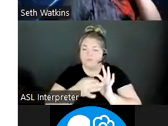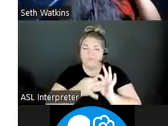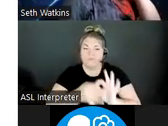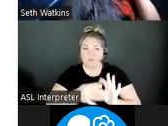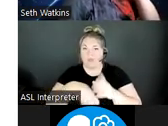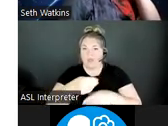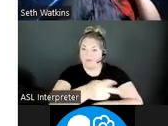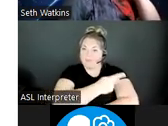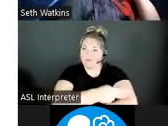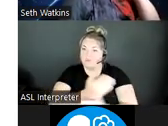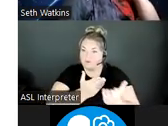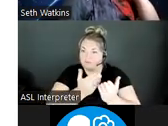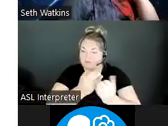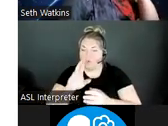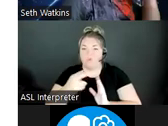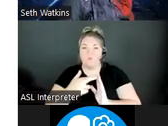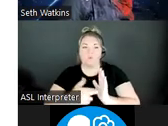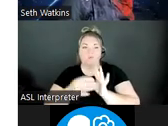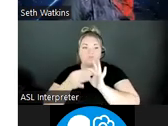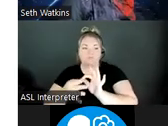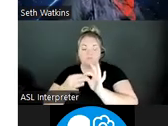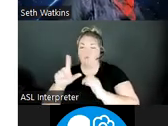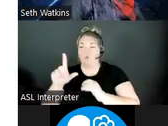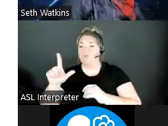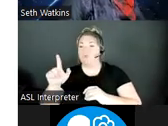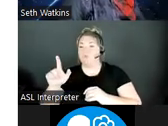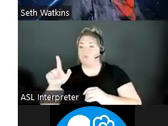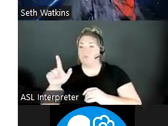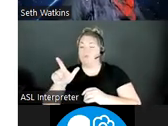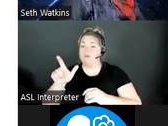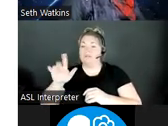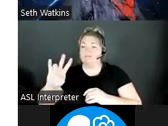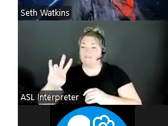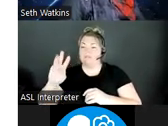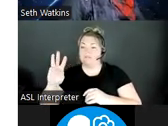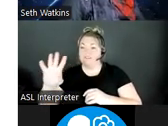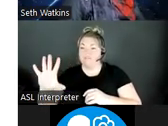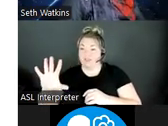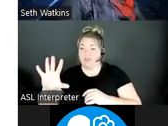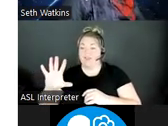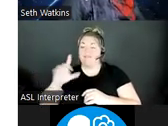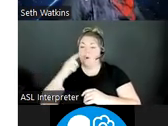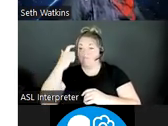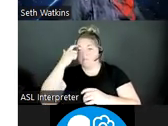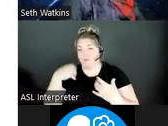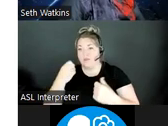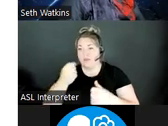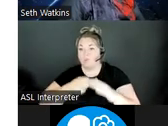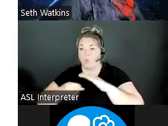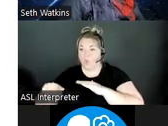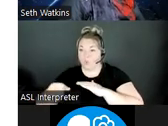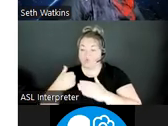the rules around a 2765 designation for mental health holds, we do have